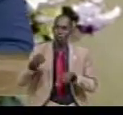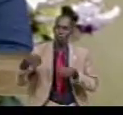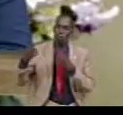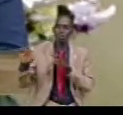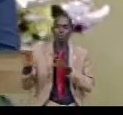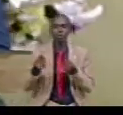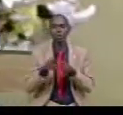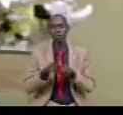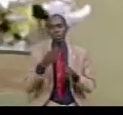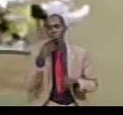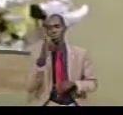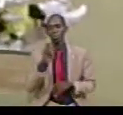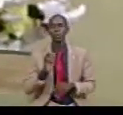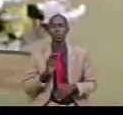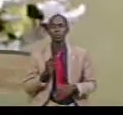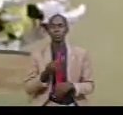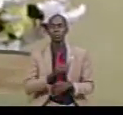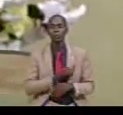likewise.